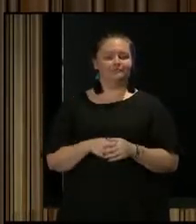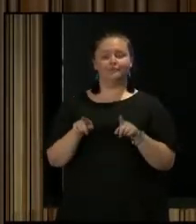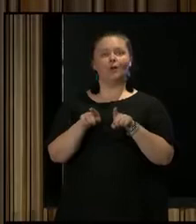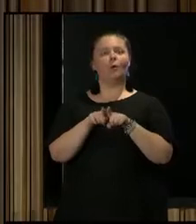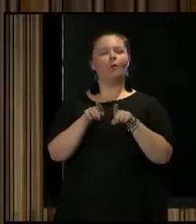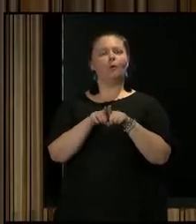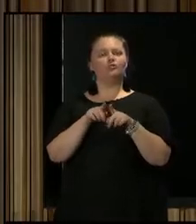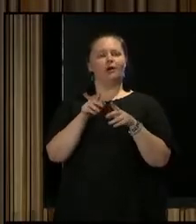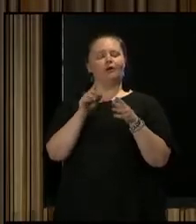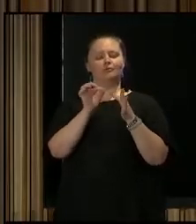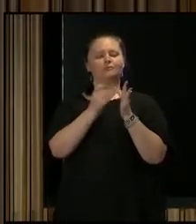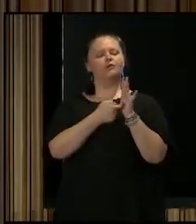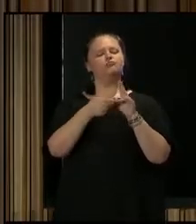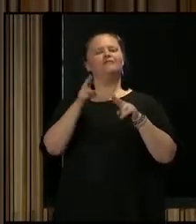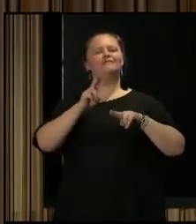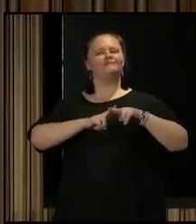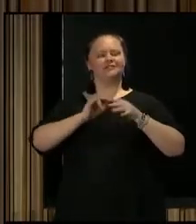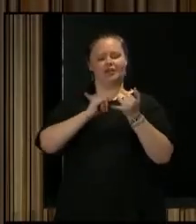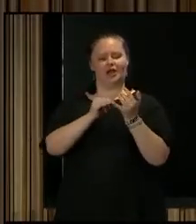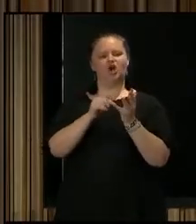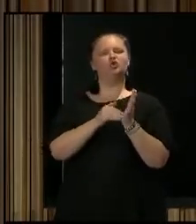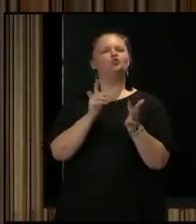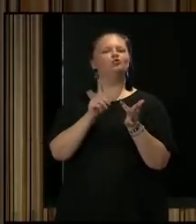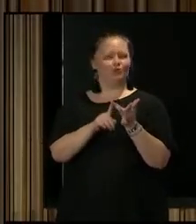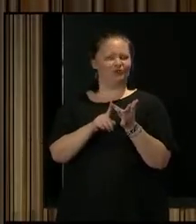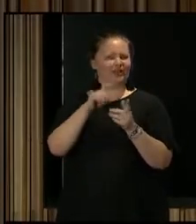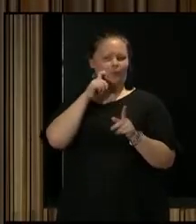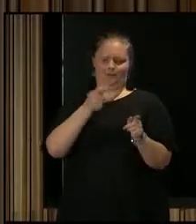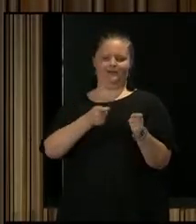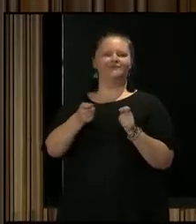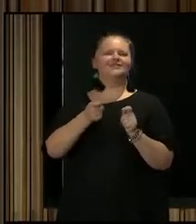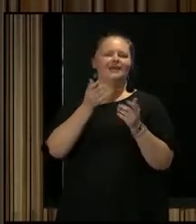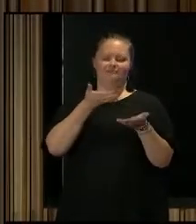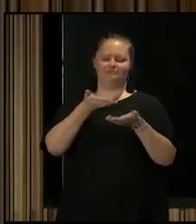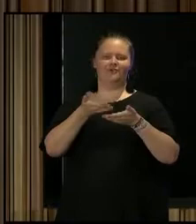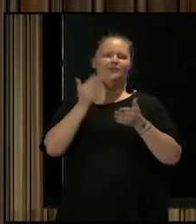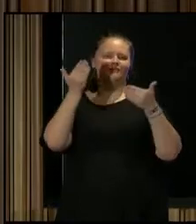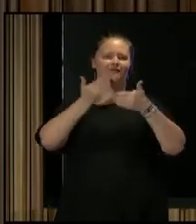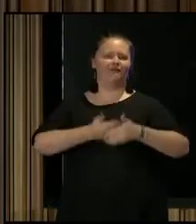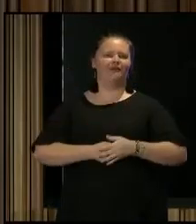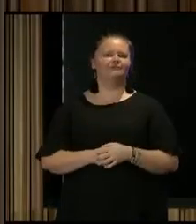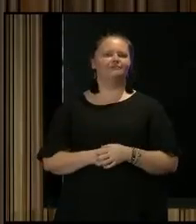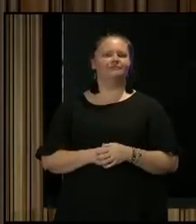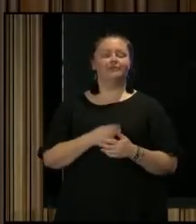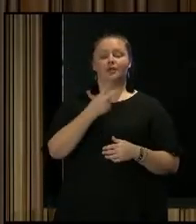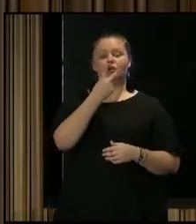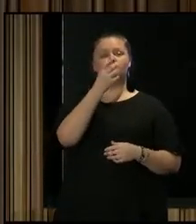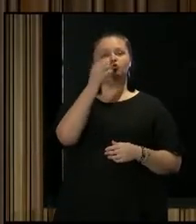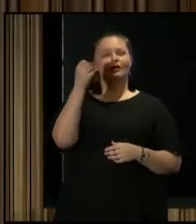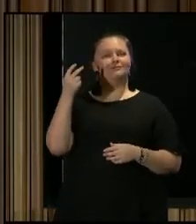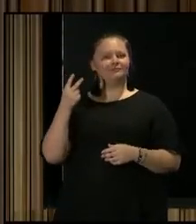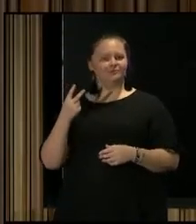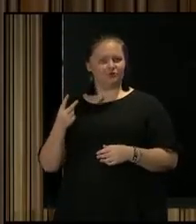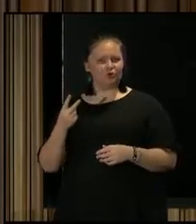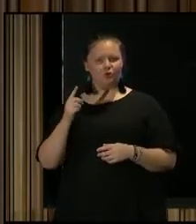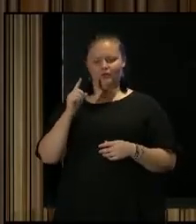Suzi Derbyshire, who will be expertly facilitating this evening's conversation. And in 2002, Suzi became the inaugural